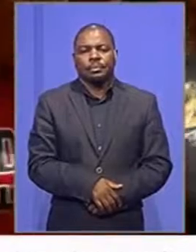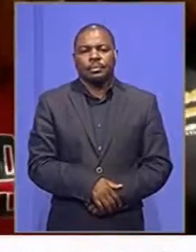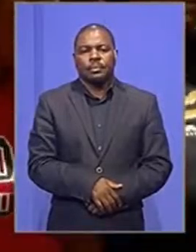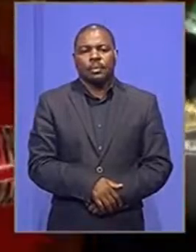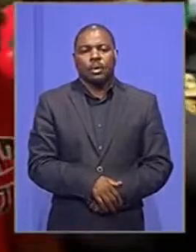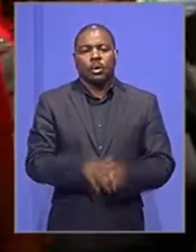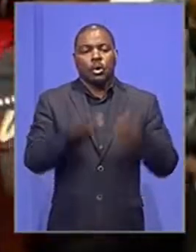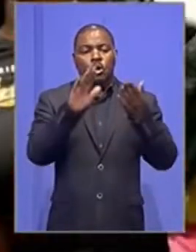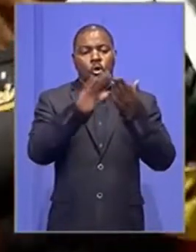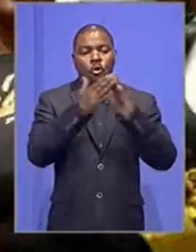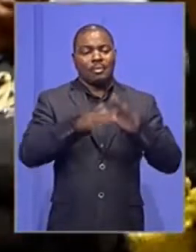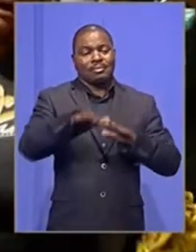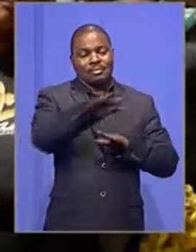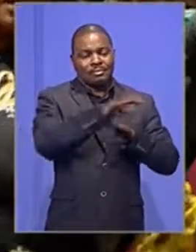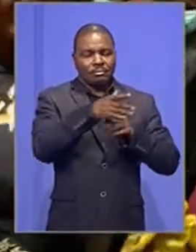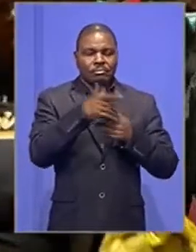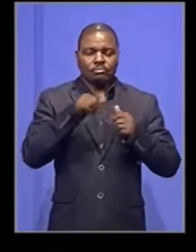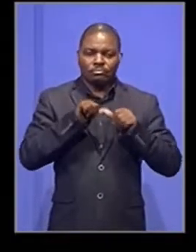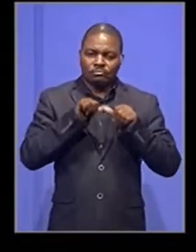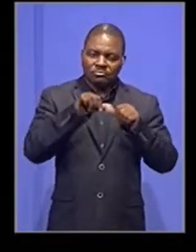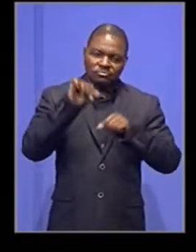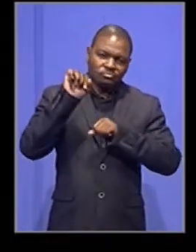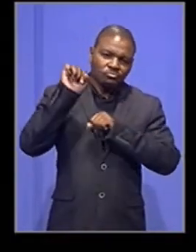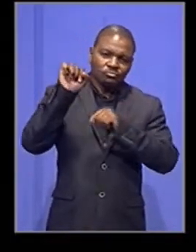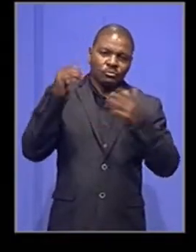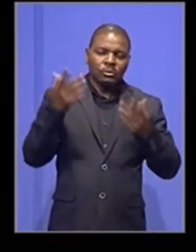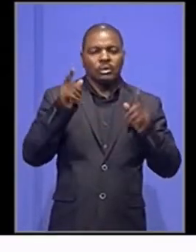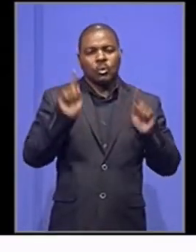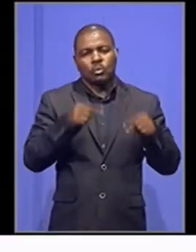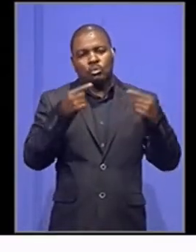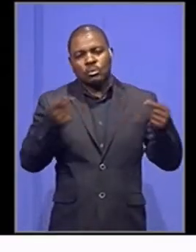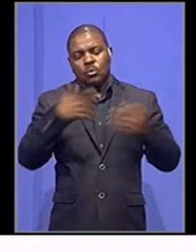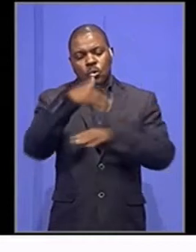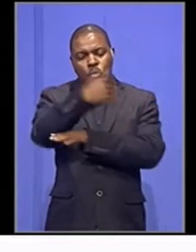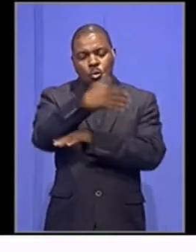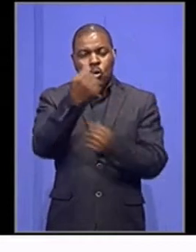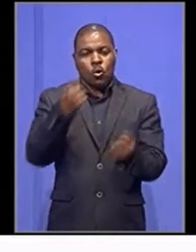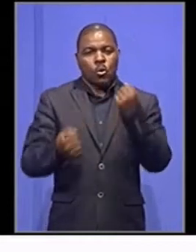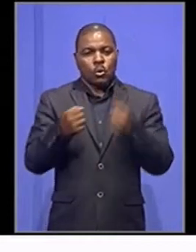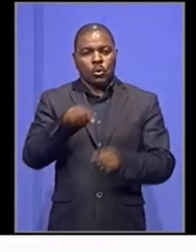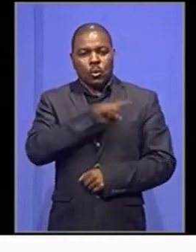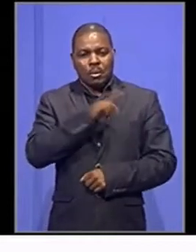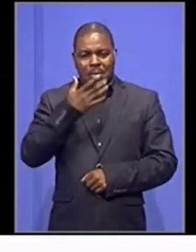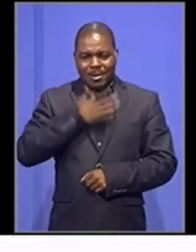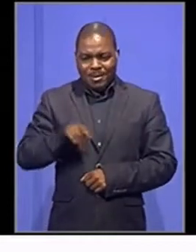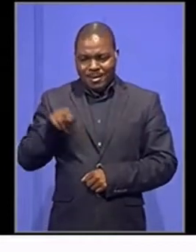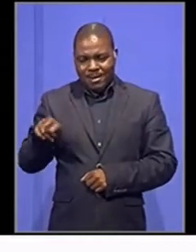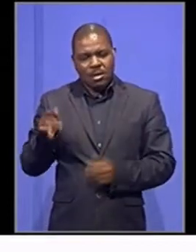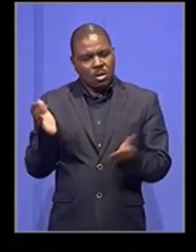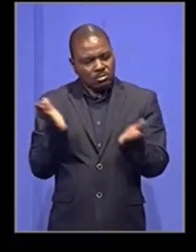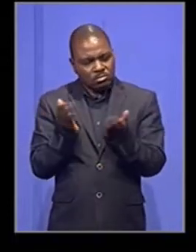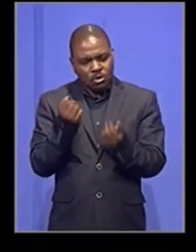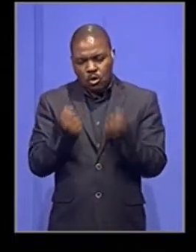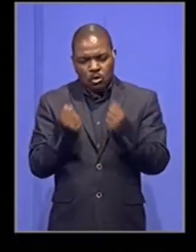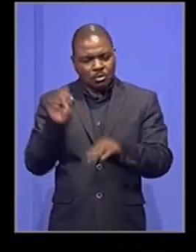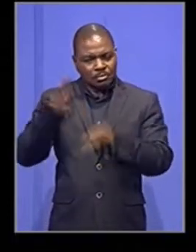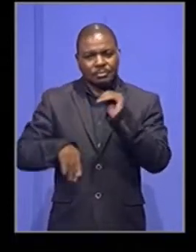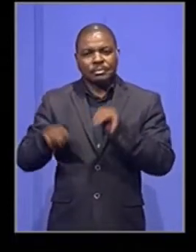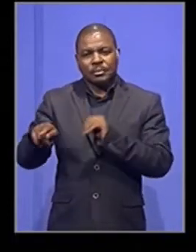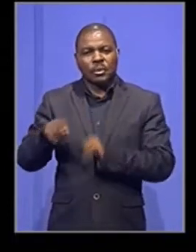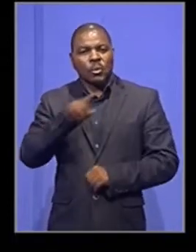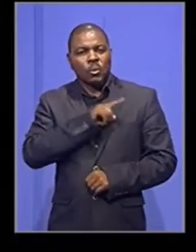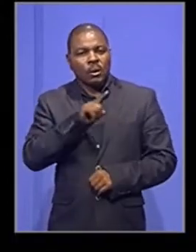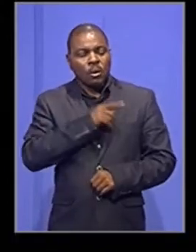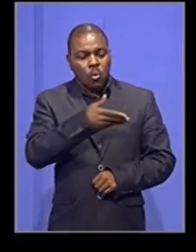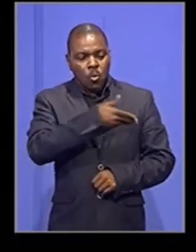Ditokololo tsa baagi di ne di tsweletse ka go opela kwa ntle ga kgotlatshekelo ba lopa gore molao o tseye kgato. Se ke ka ntlha ya go fediswa ka boripana ga botshelo